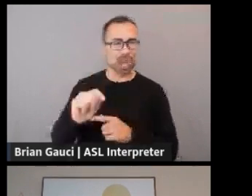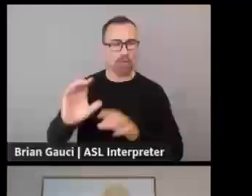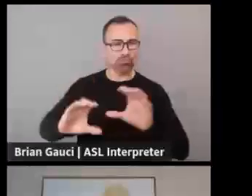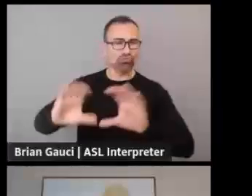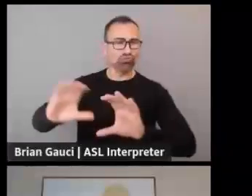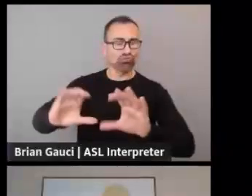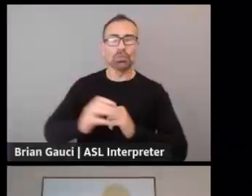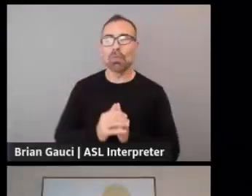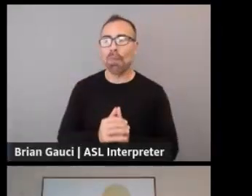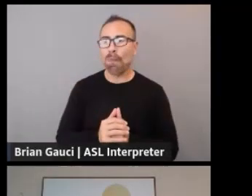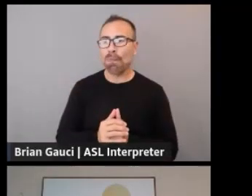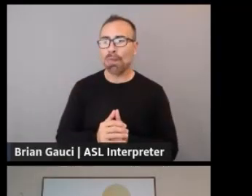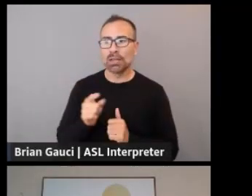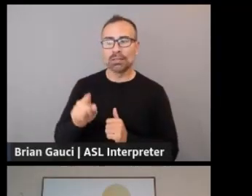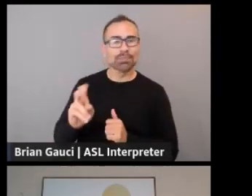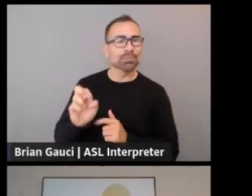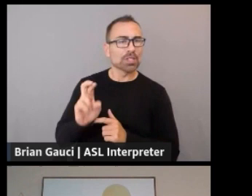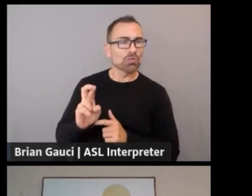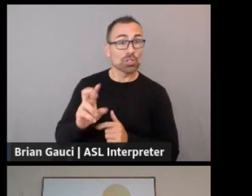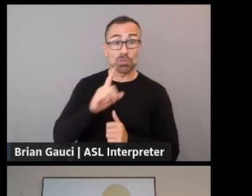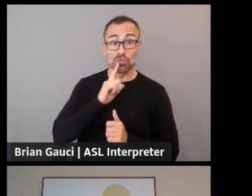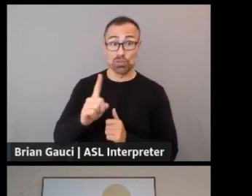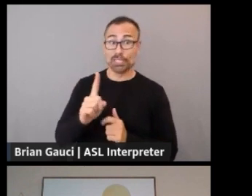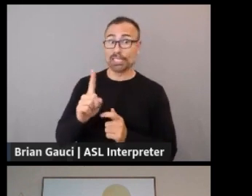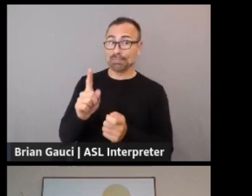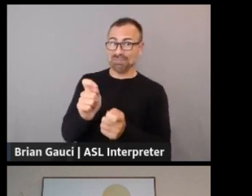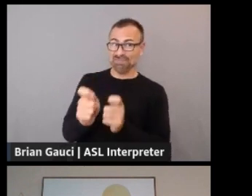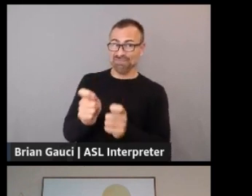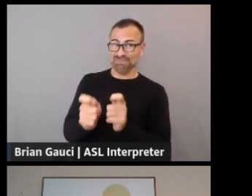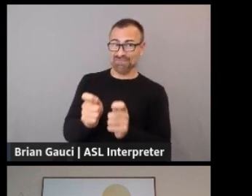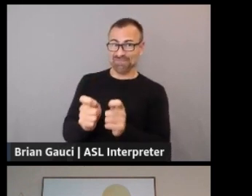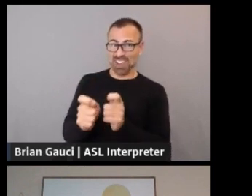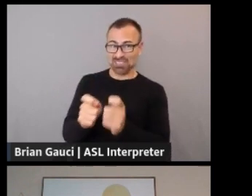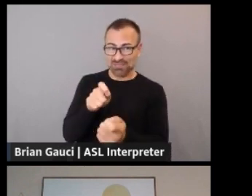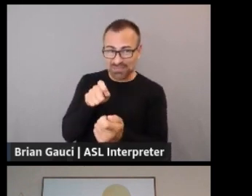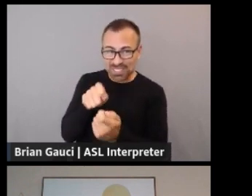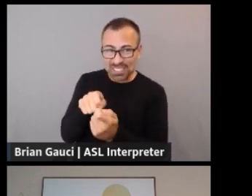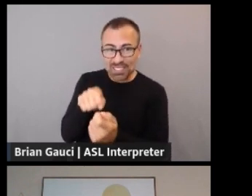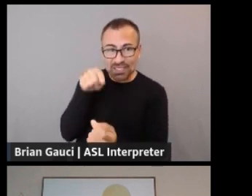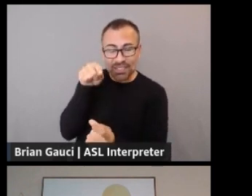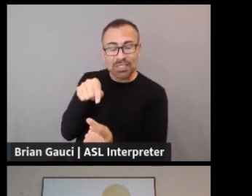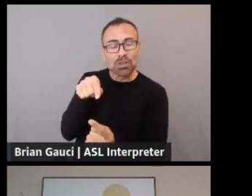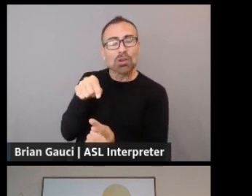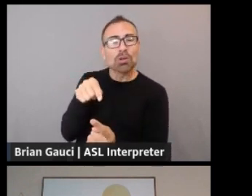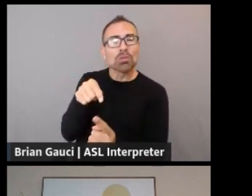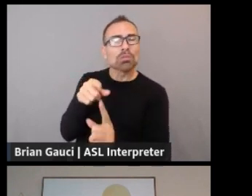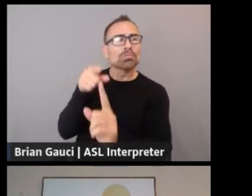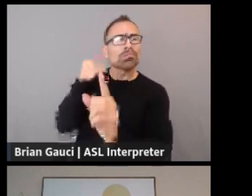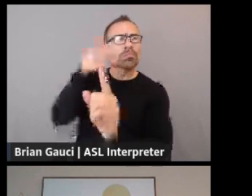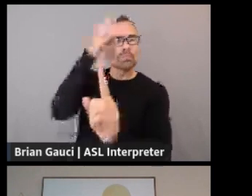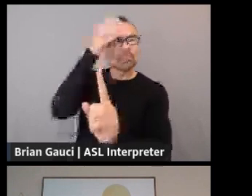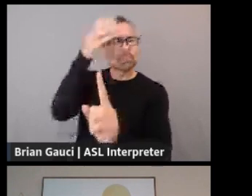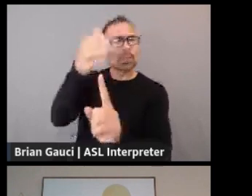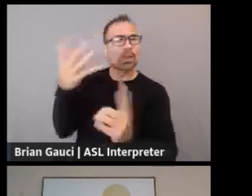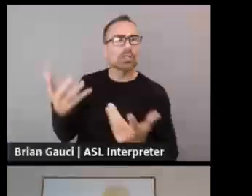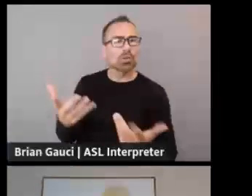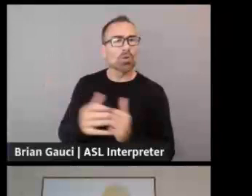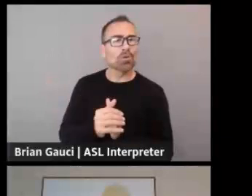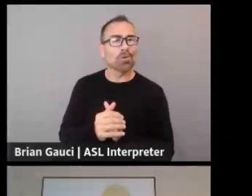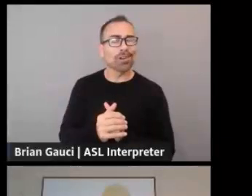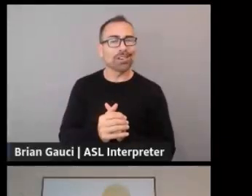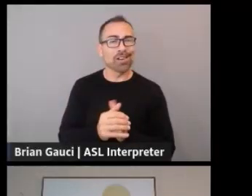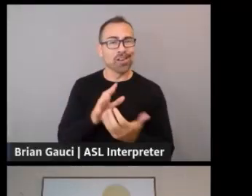really been fine-tuned with the concept of reinforcement learning with human